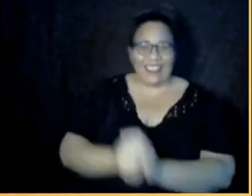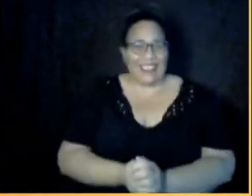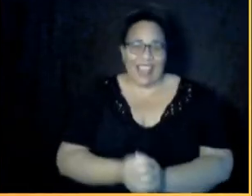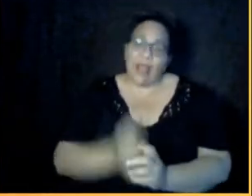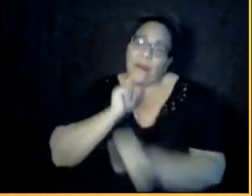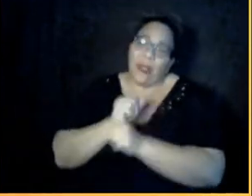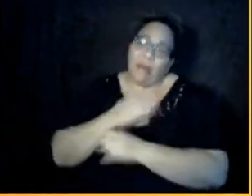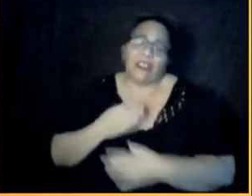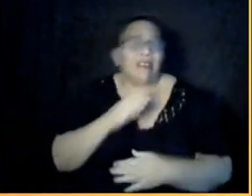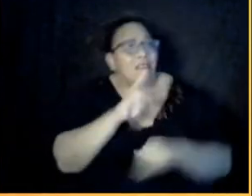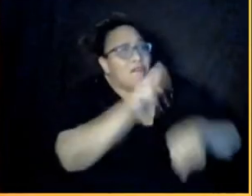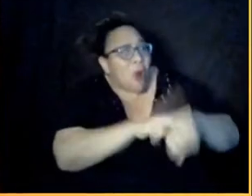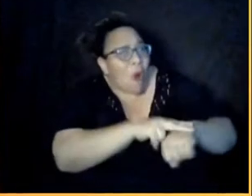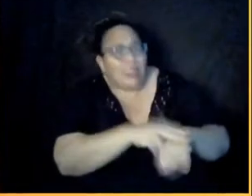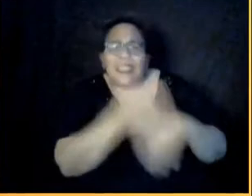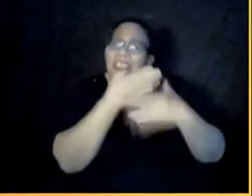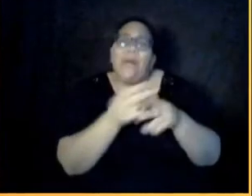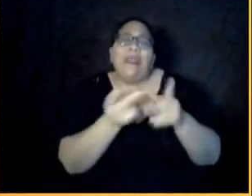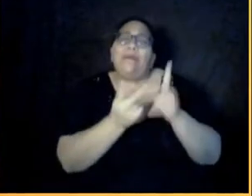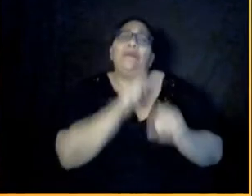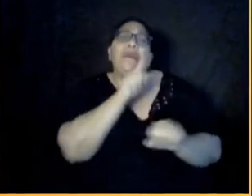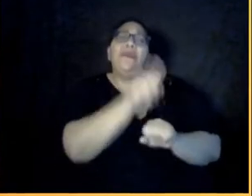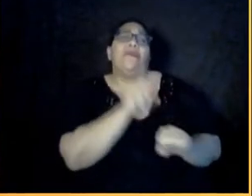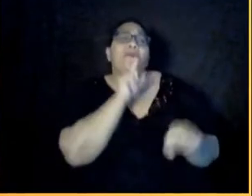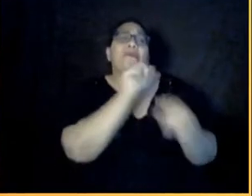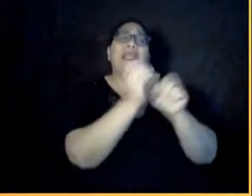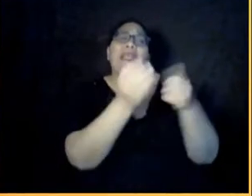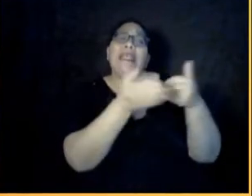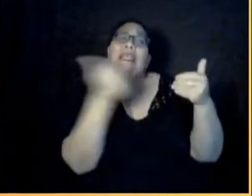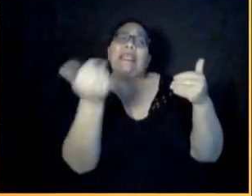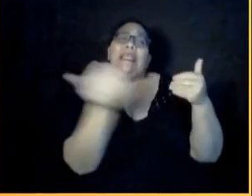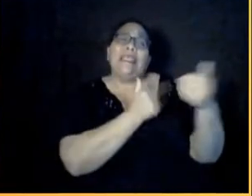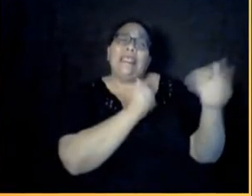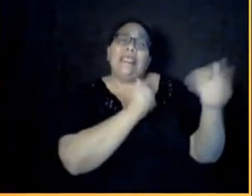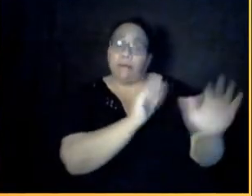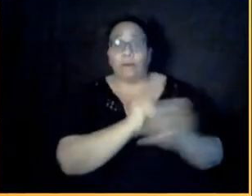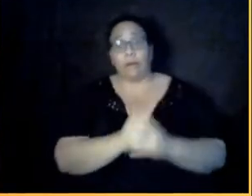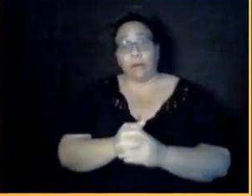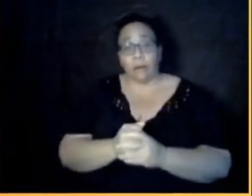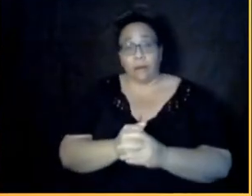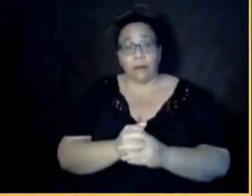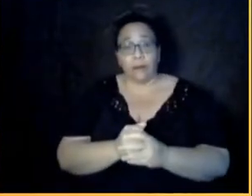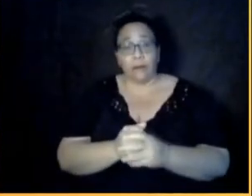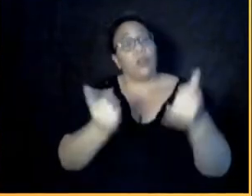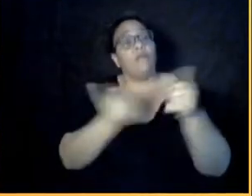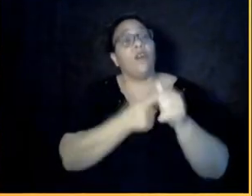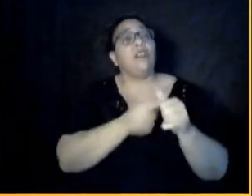it. Sharing space with you is easy. First, I'm wondering